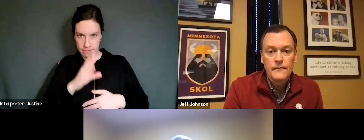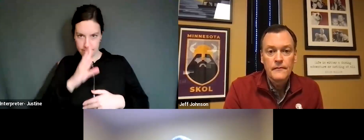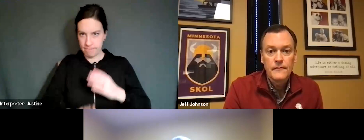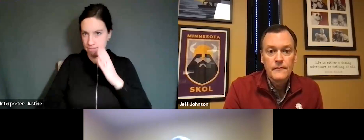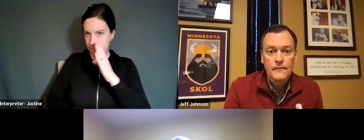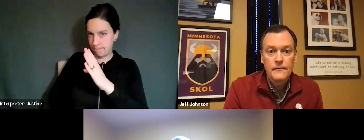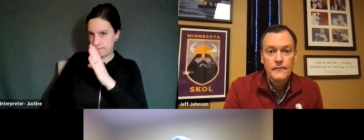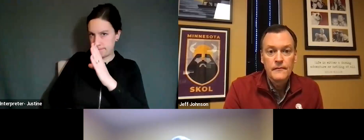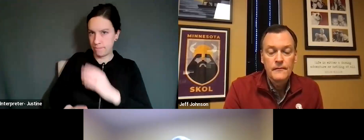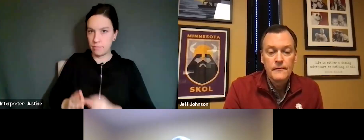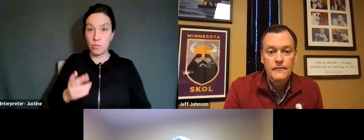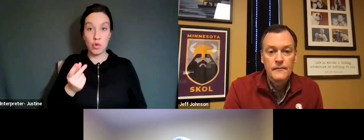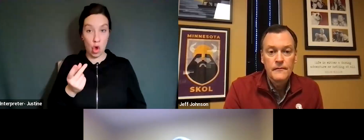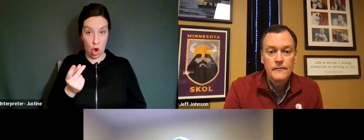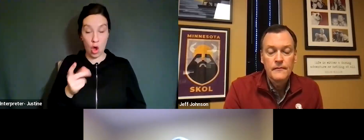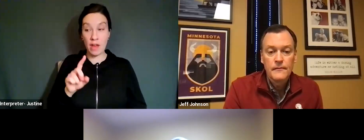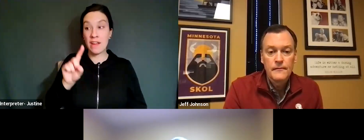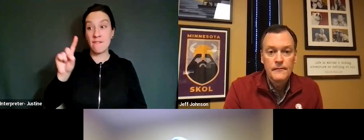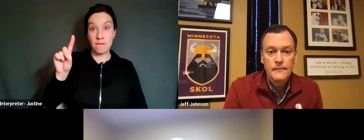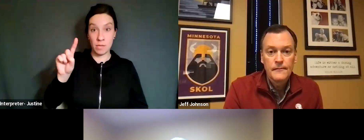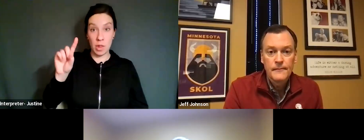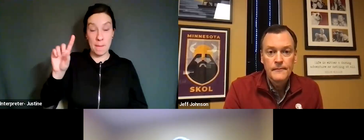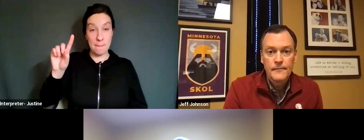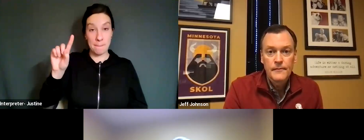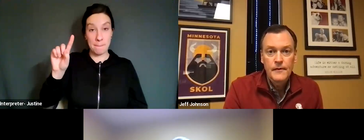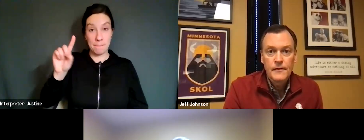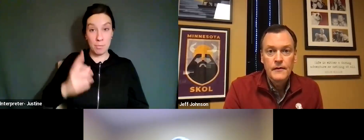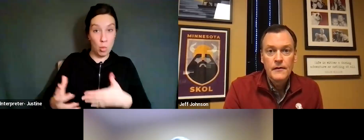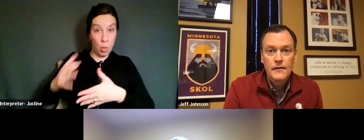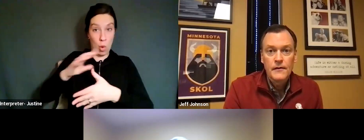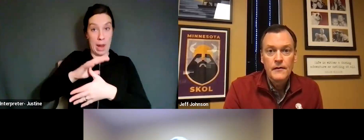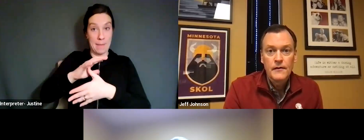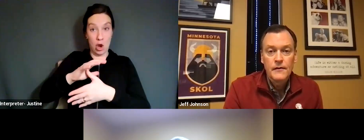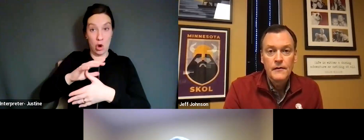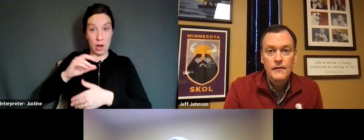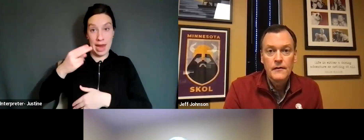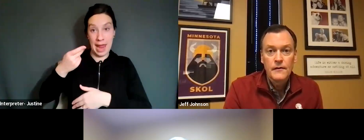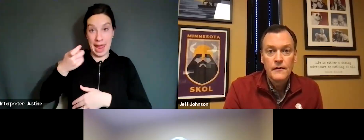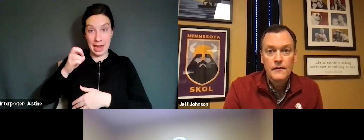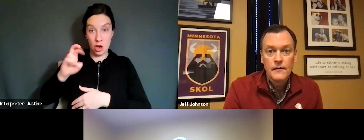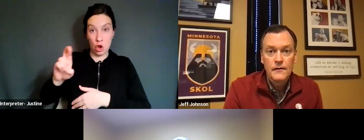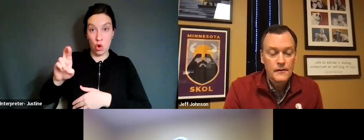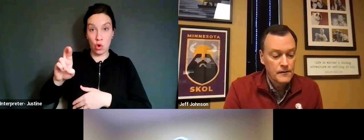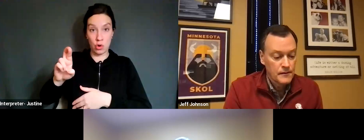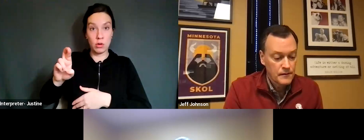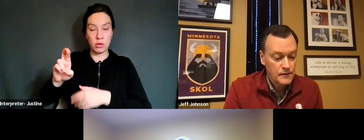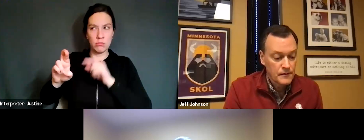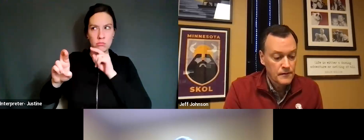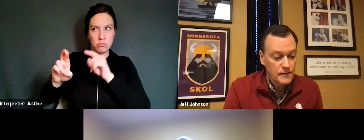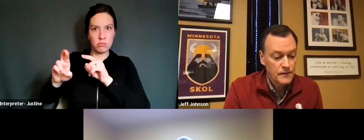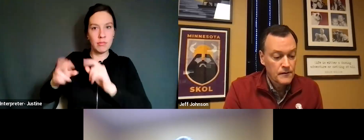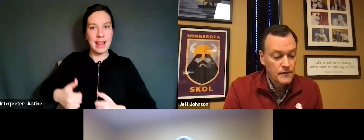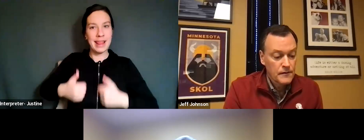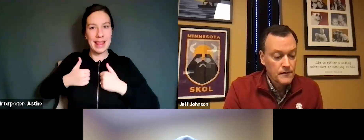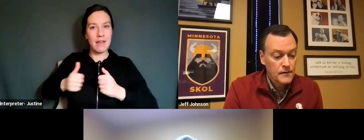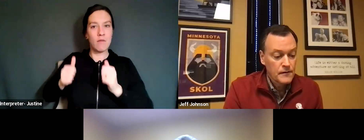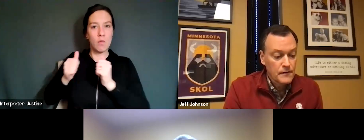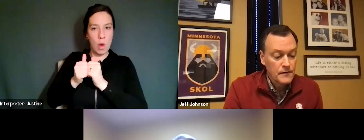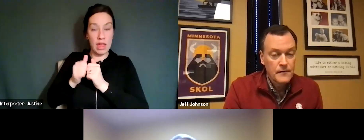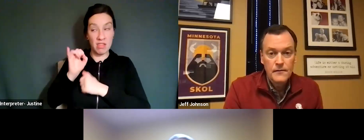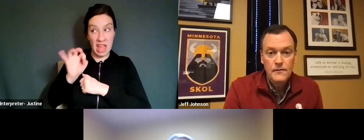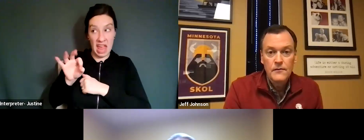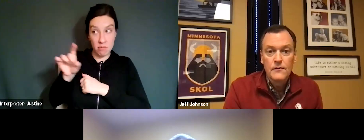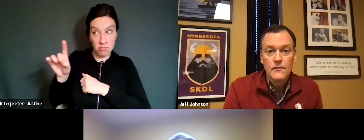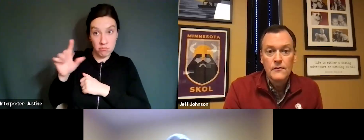handler, but will then have that secondary handler be comfortable with the secondary handler and their home,